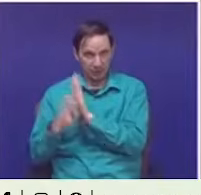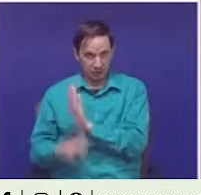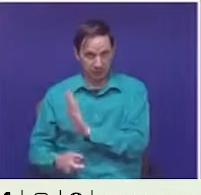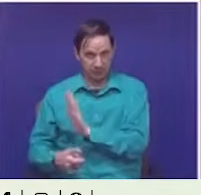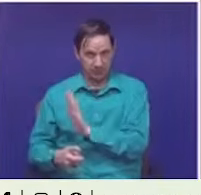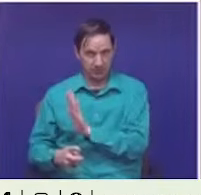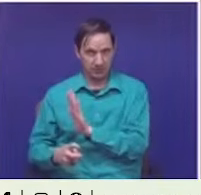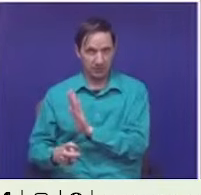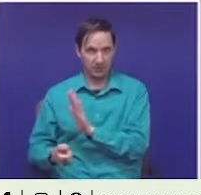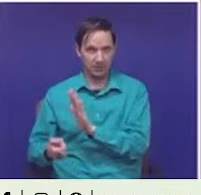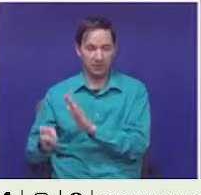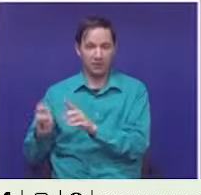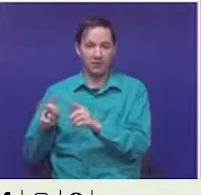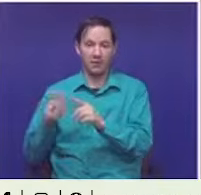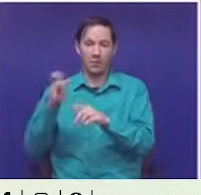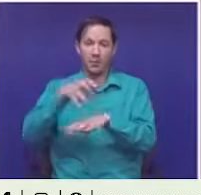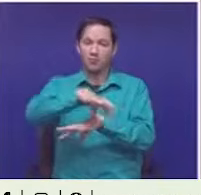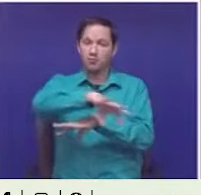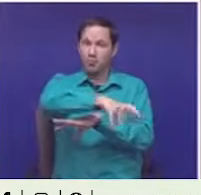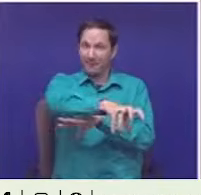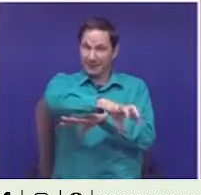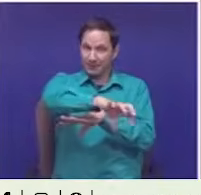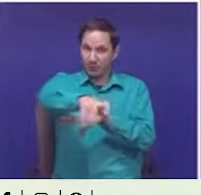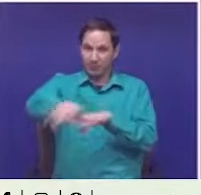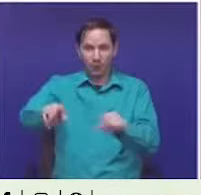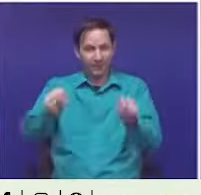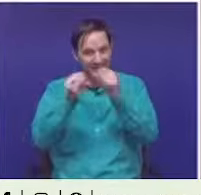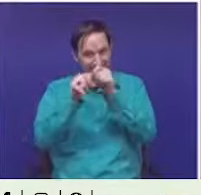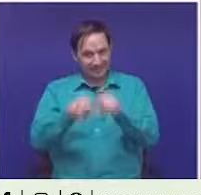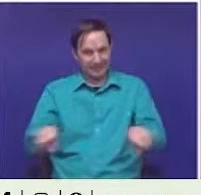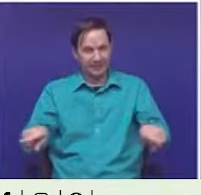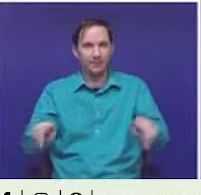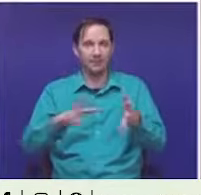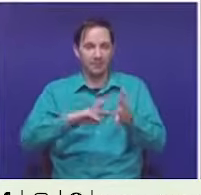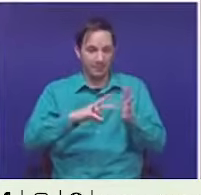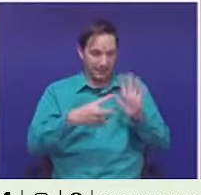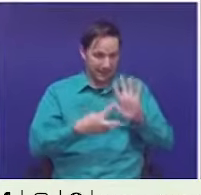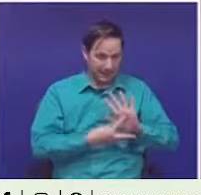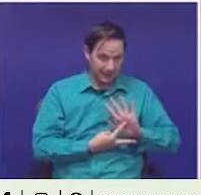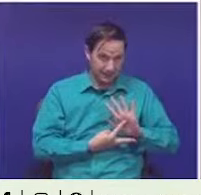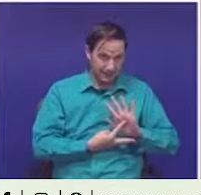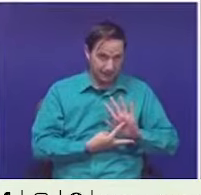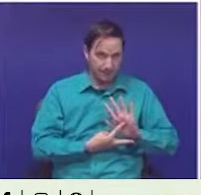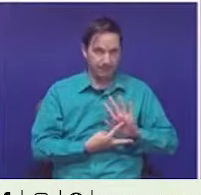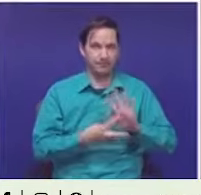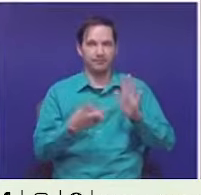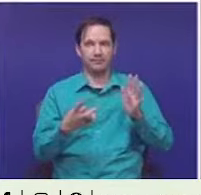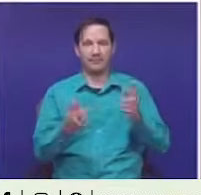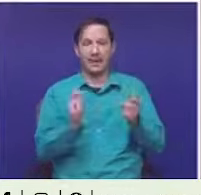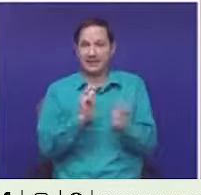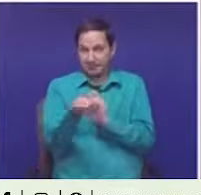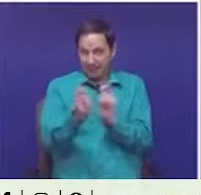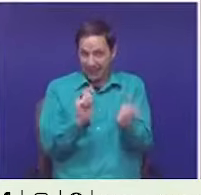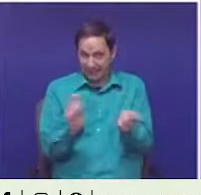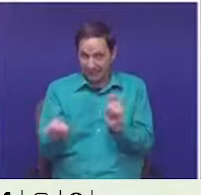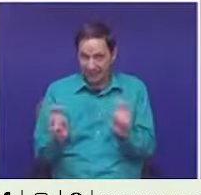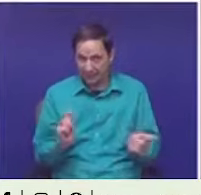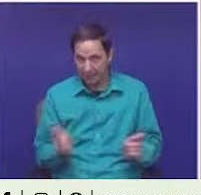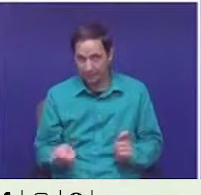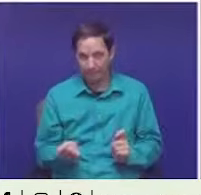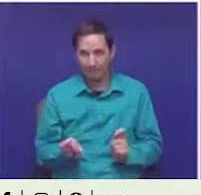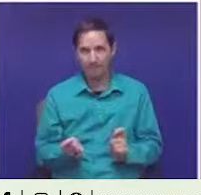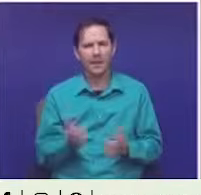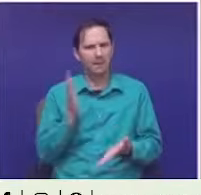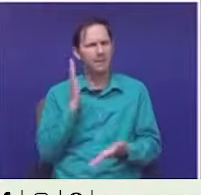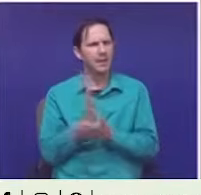And from a provincial point of view, they are responsible for the planning, they're responsible for the spending, they're also responsible